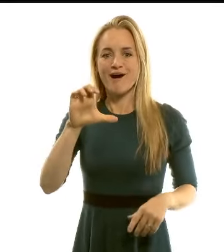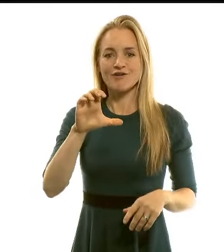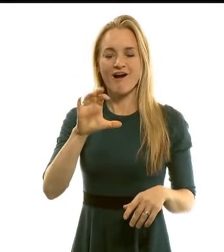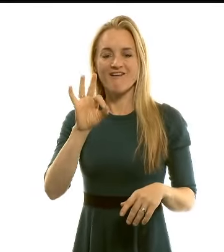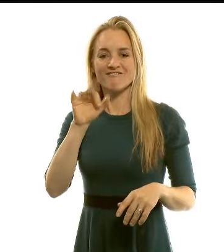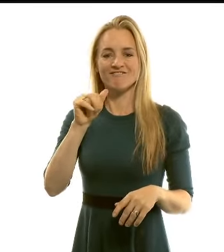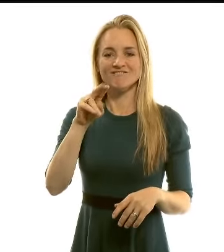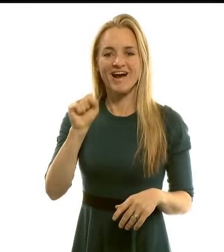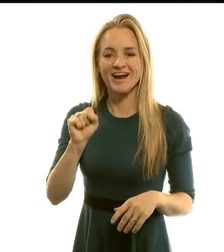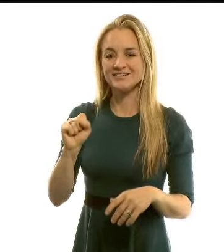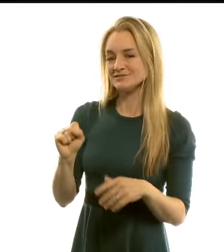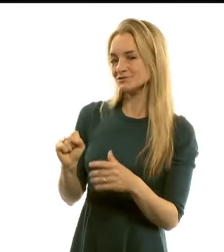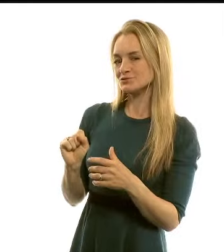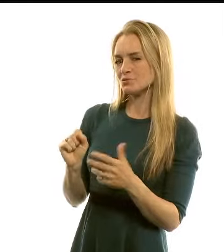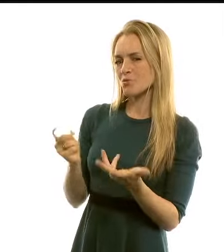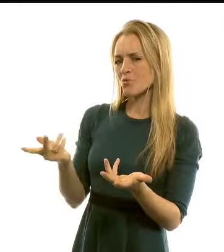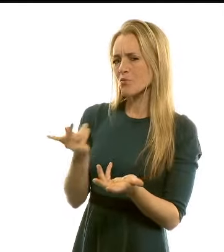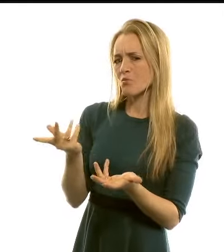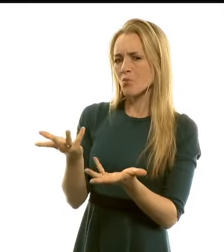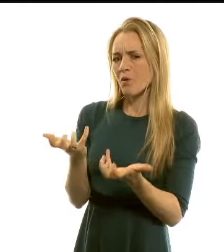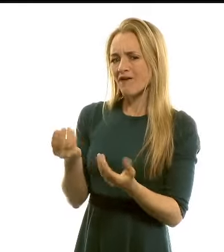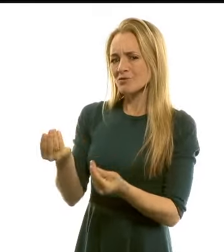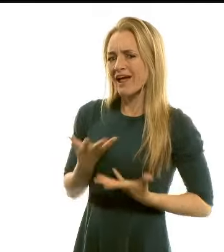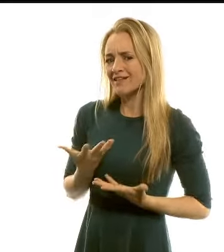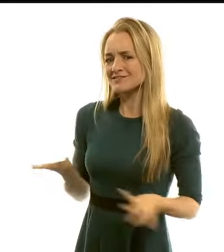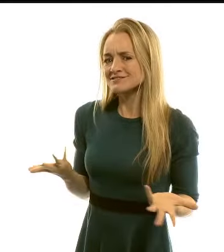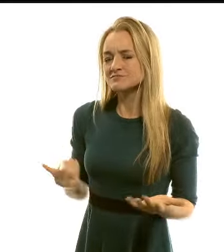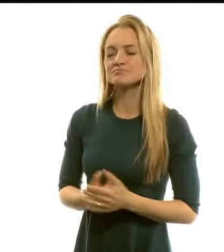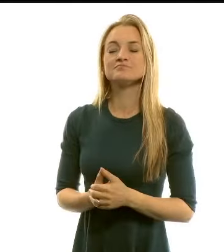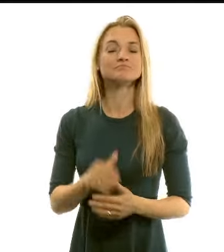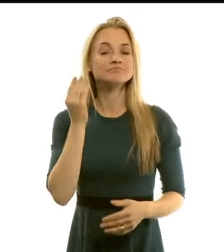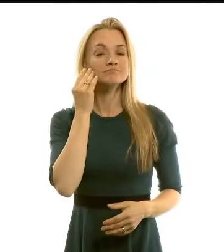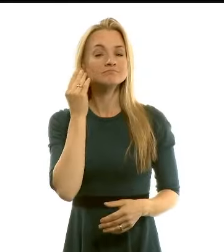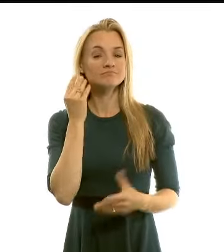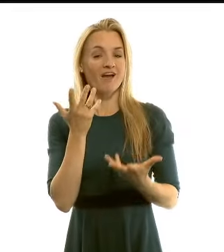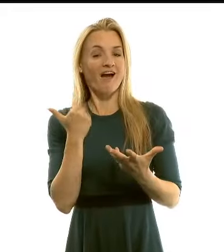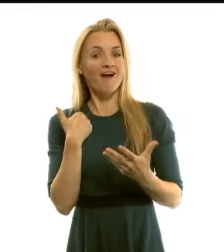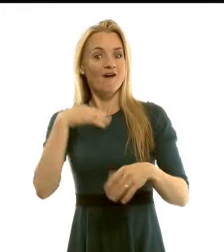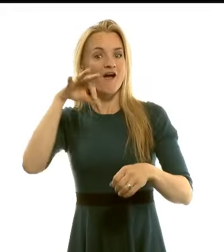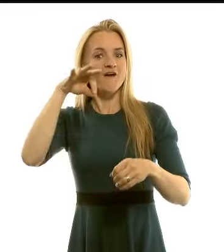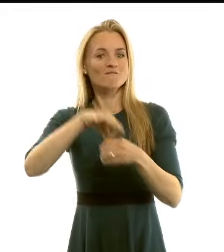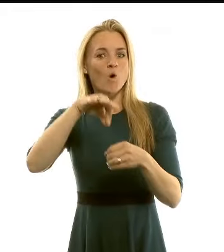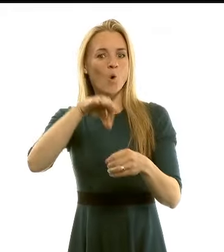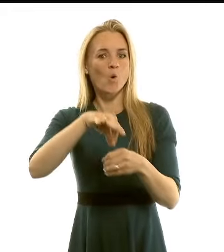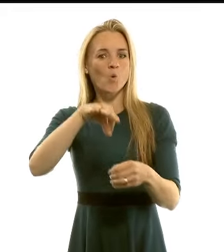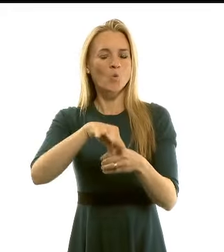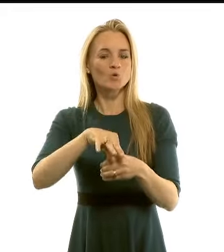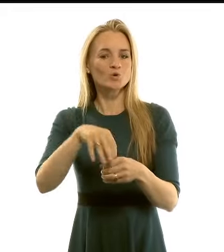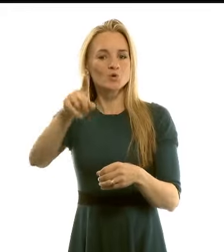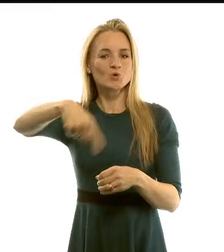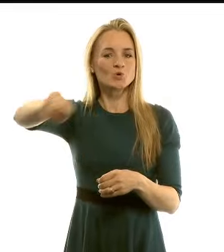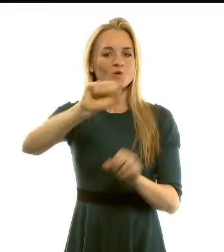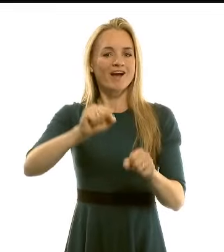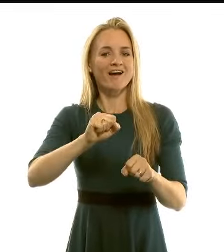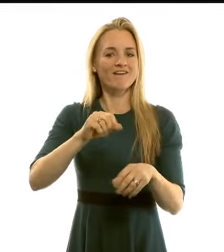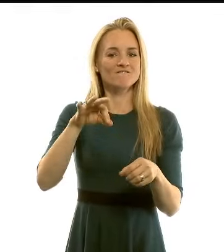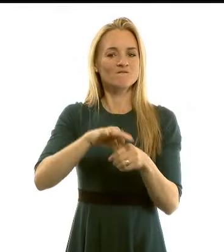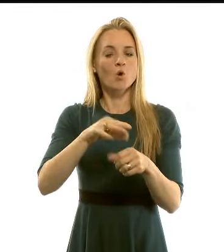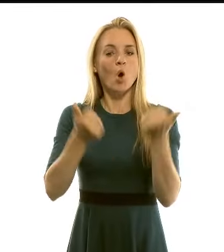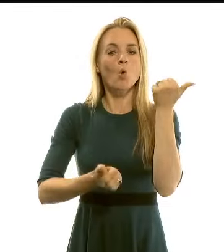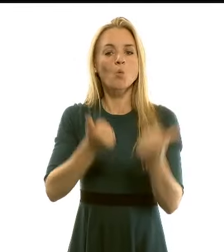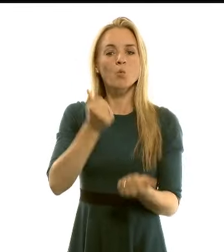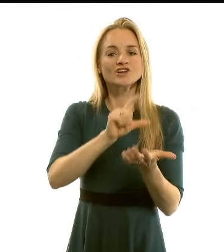us? So there's going to be a vote. So you all will be able to vote on which minifigure will be added to future LEGO Minecraft